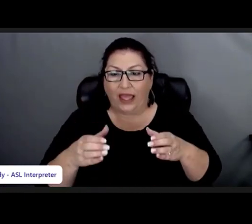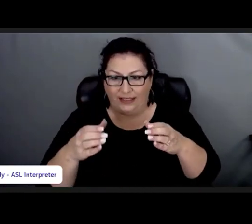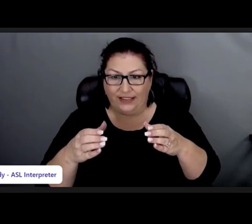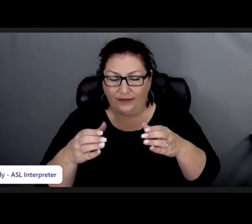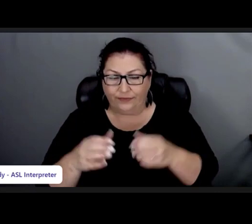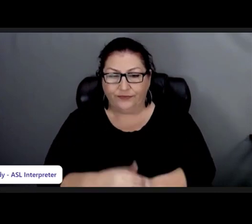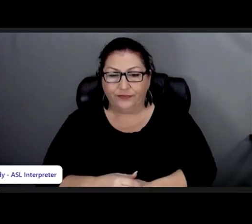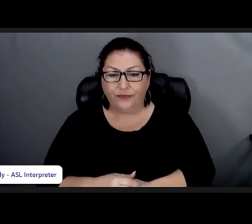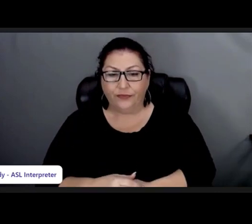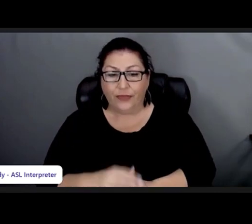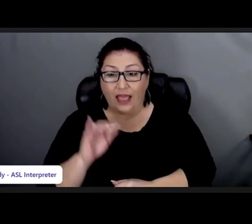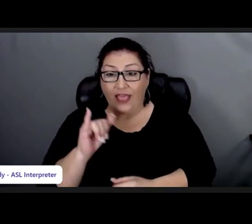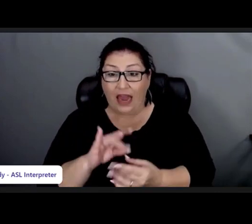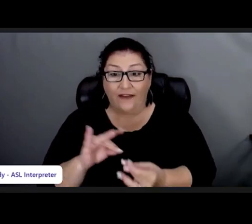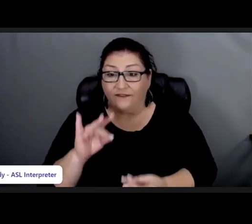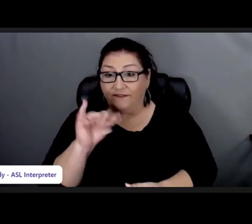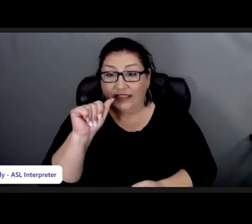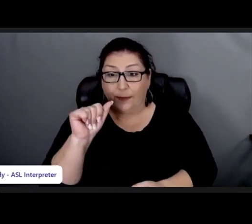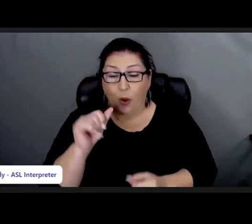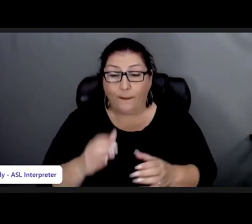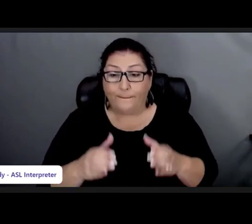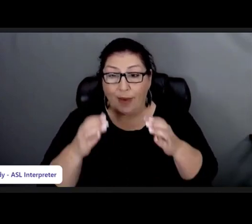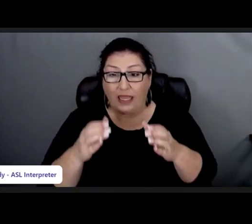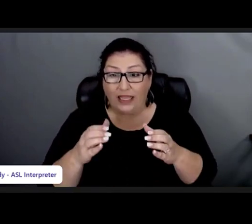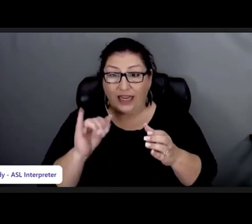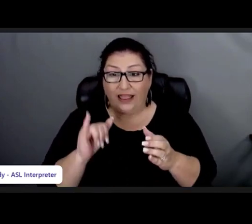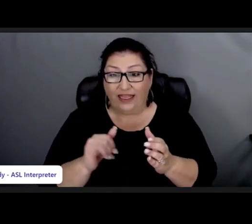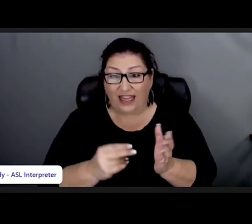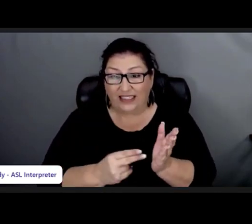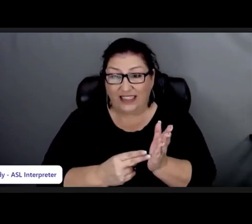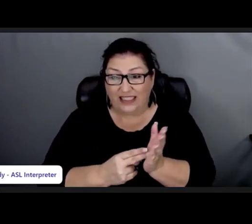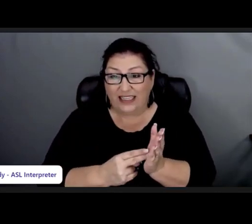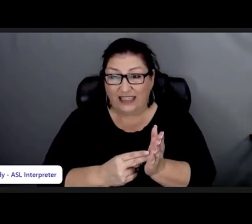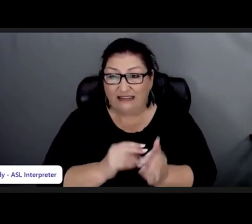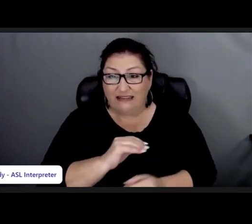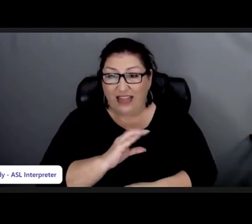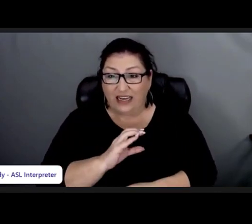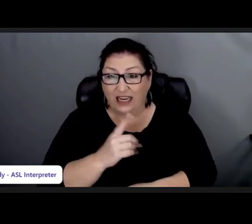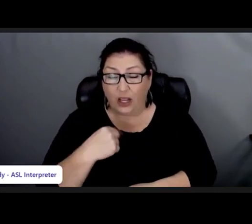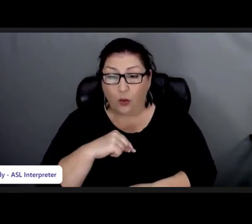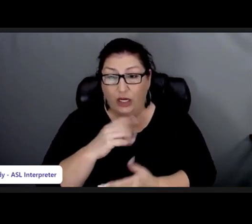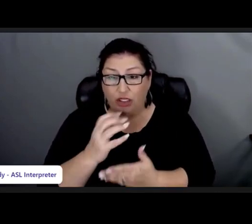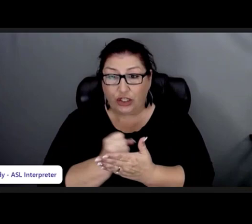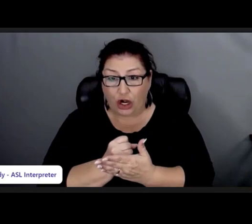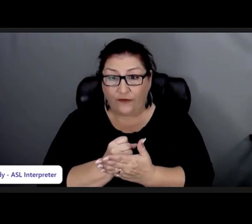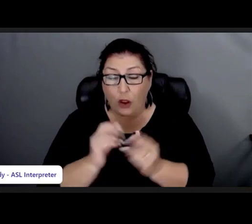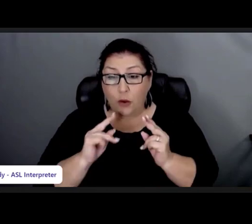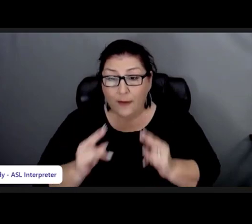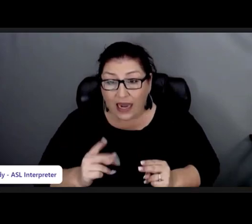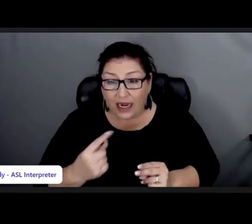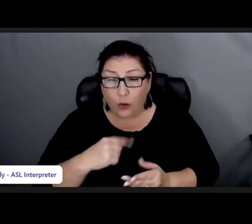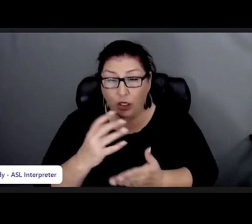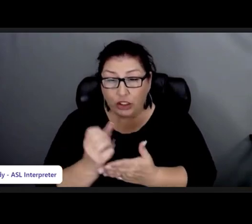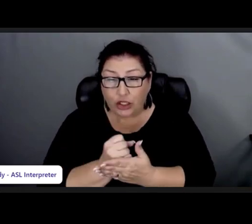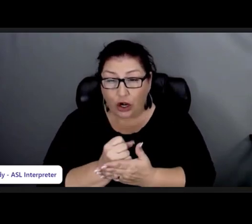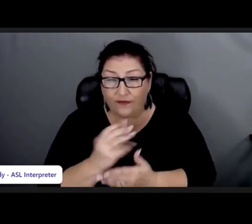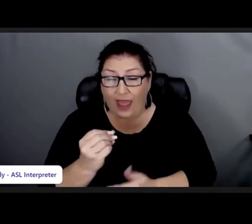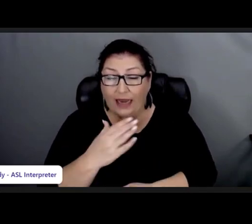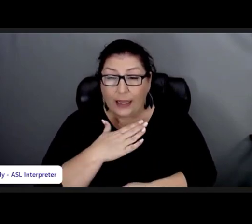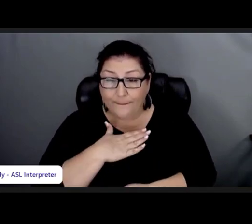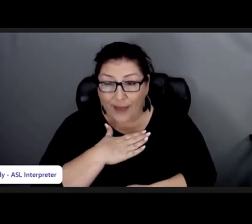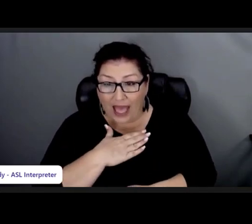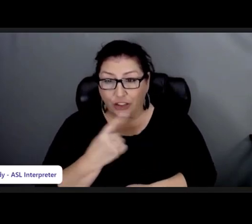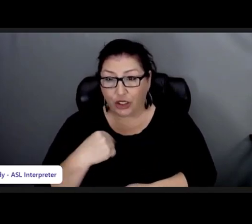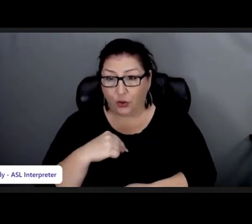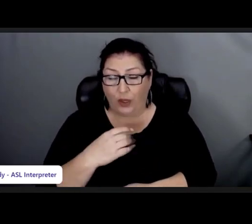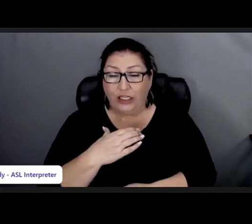That invisible bucket is dignity that we deserve, humanity we deserve, and compassion that we deserve. We